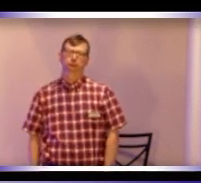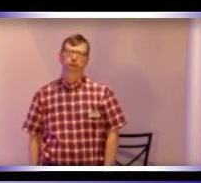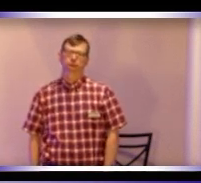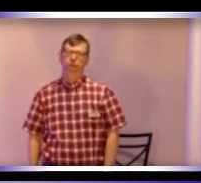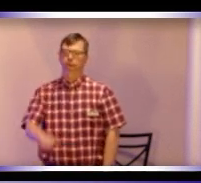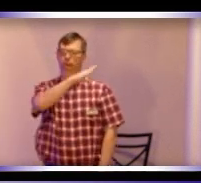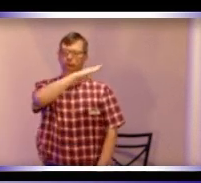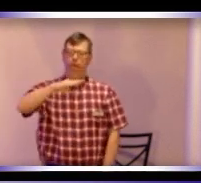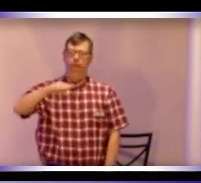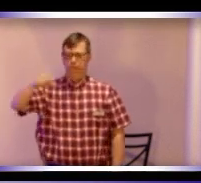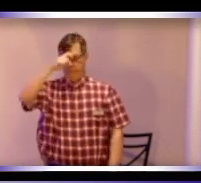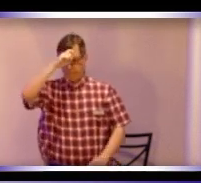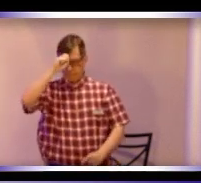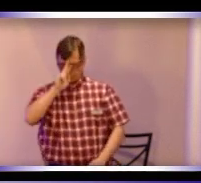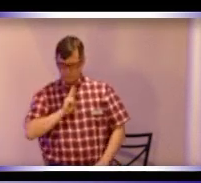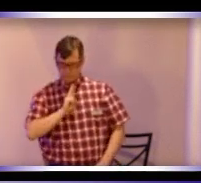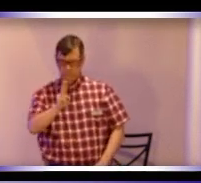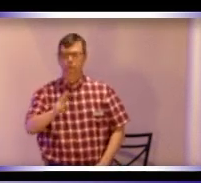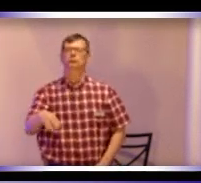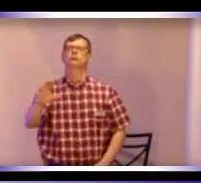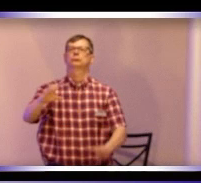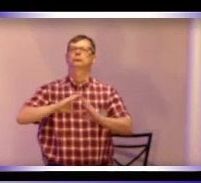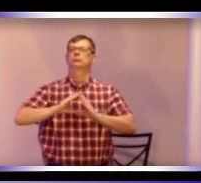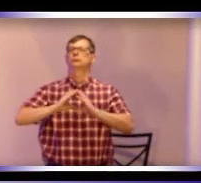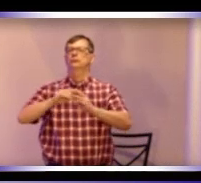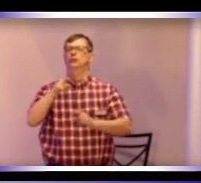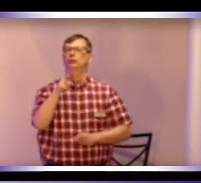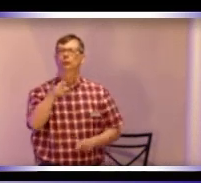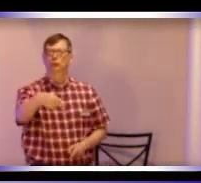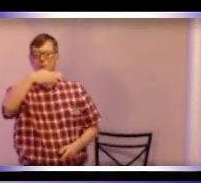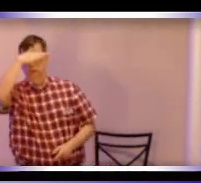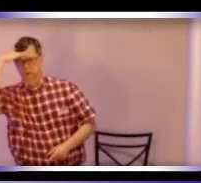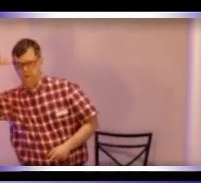and realize a gift that you see in them.